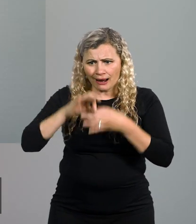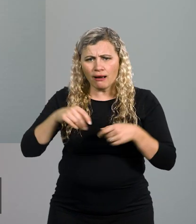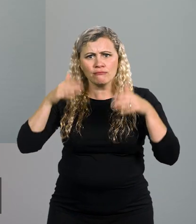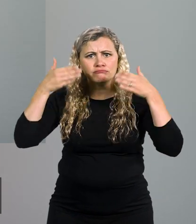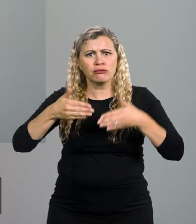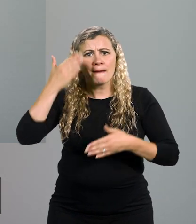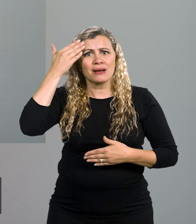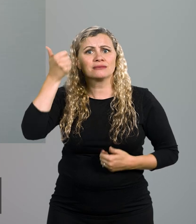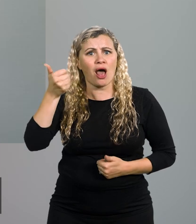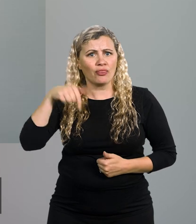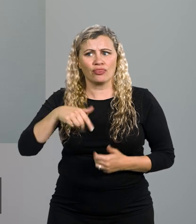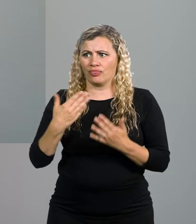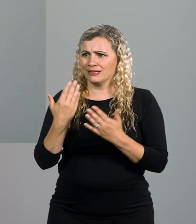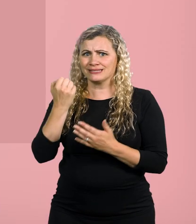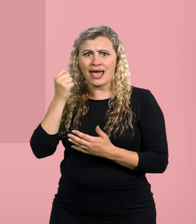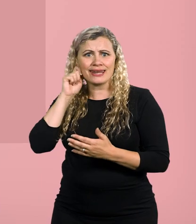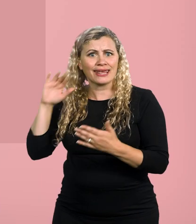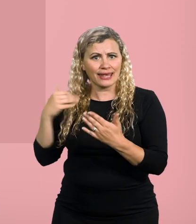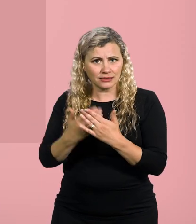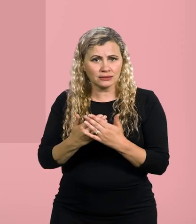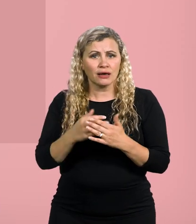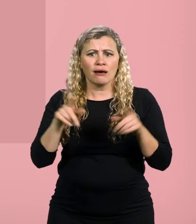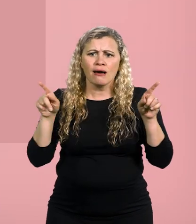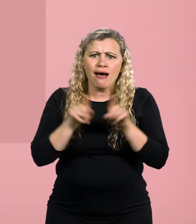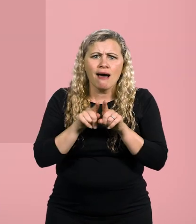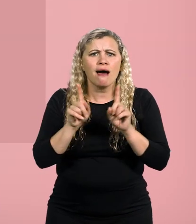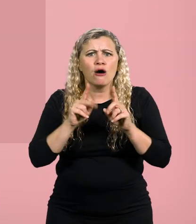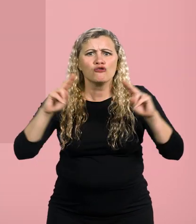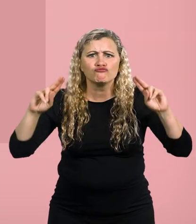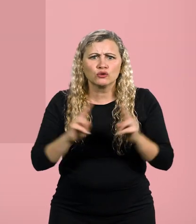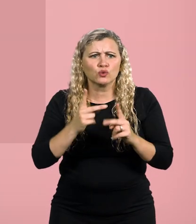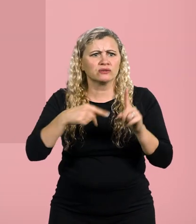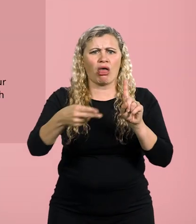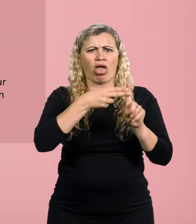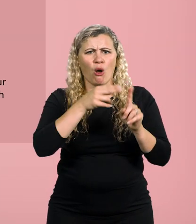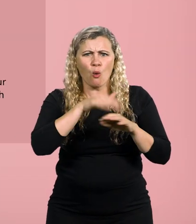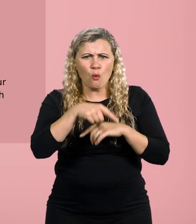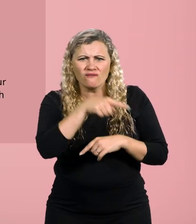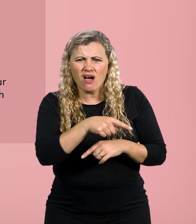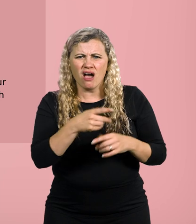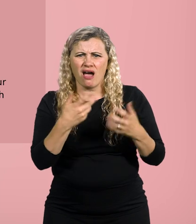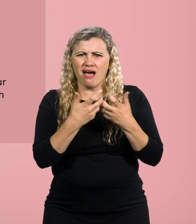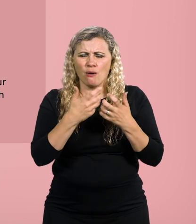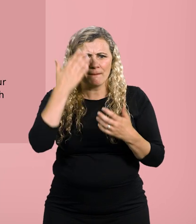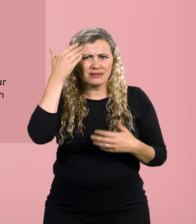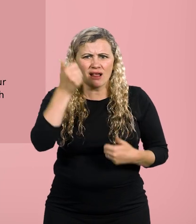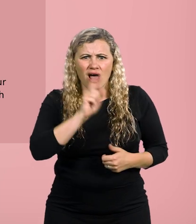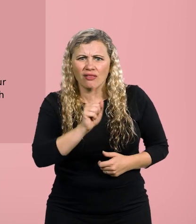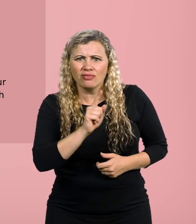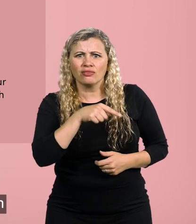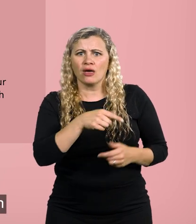in mental health over the last 10 years this includes reducing stigma expanding the range of Mental Health